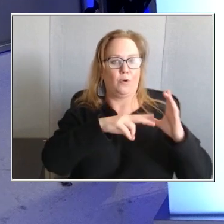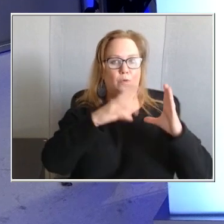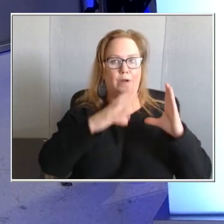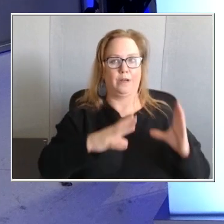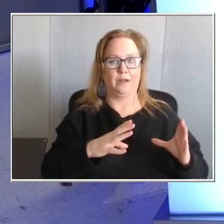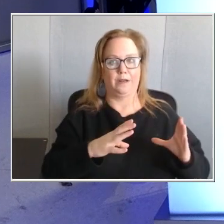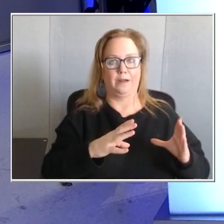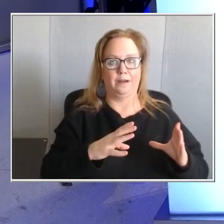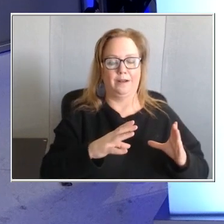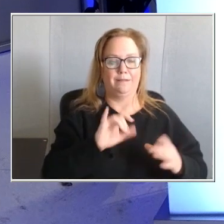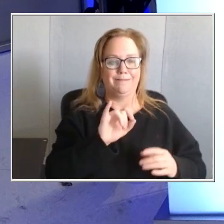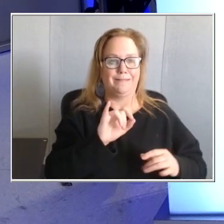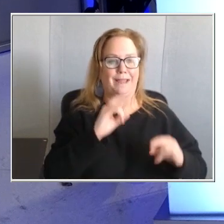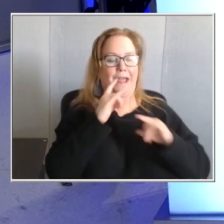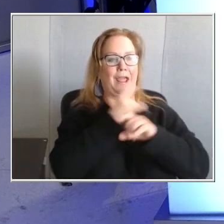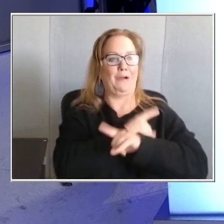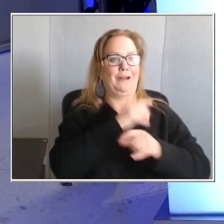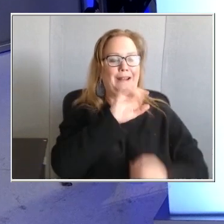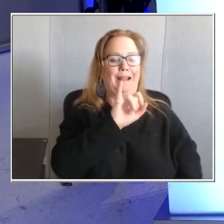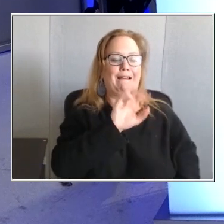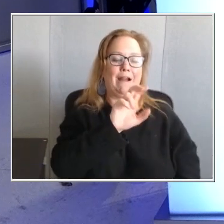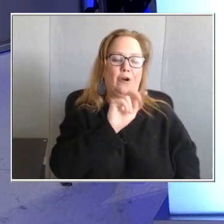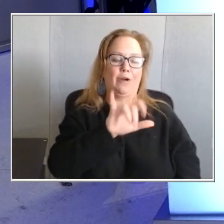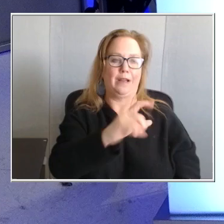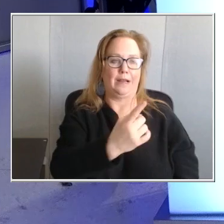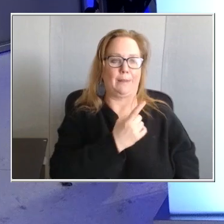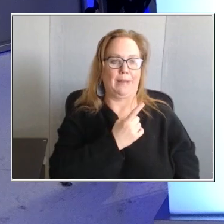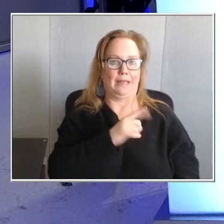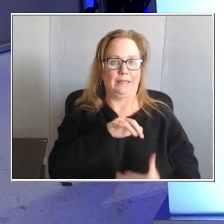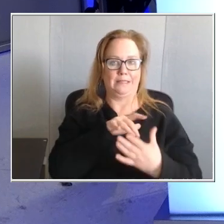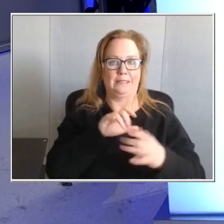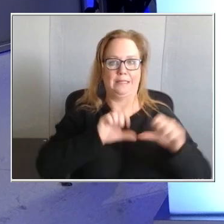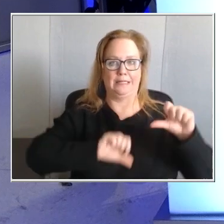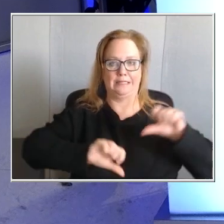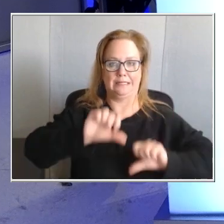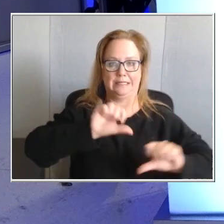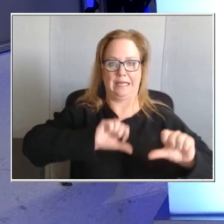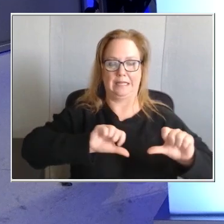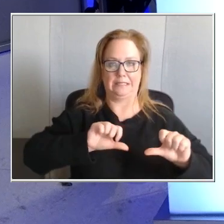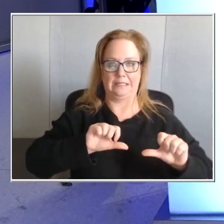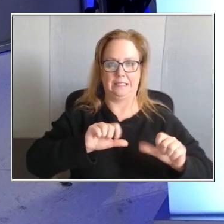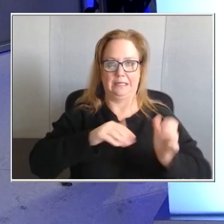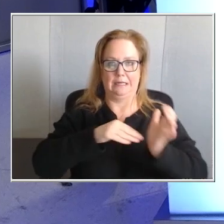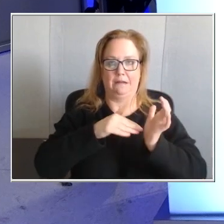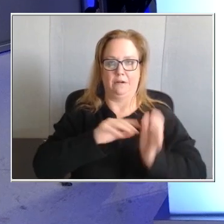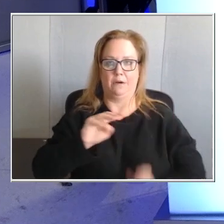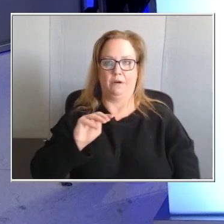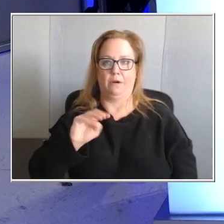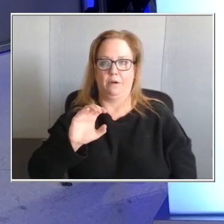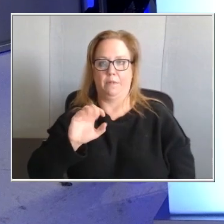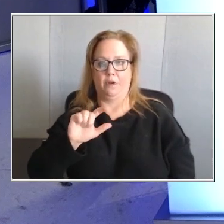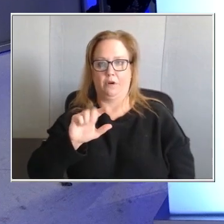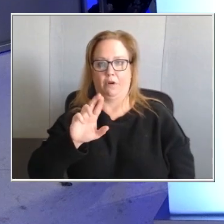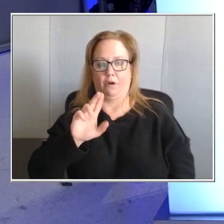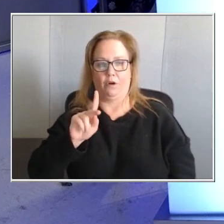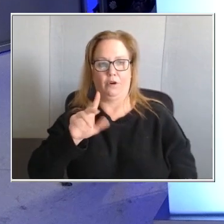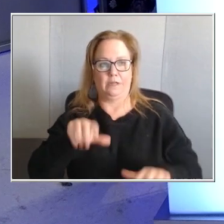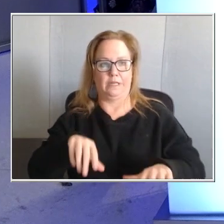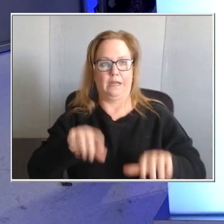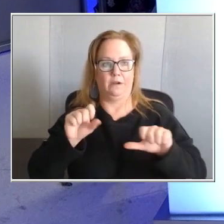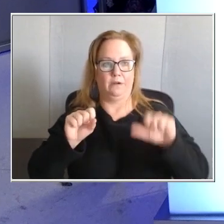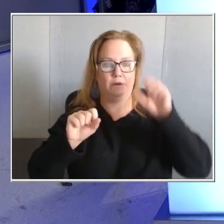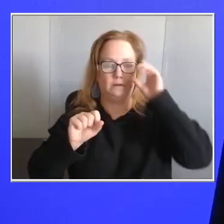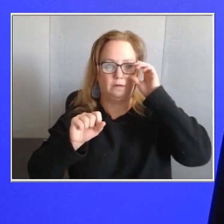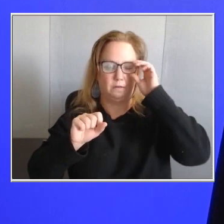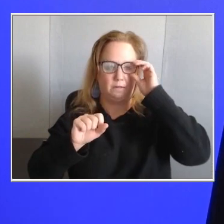you make of the irony of coming into this trial and letting science and Dr. McGurk take over? You know, I haven't